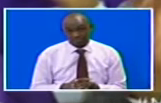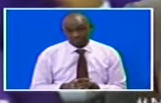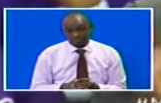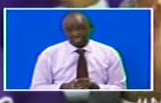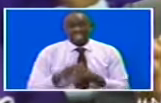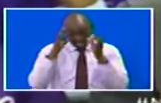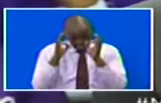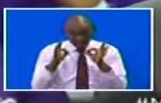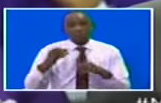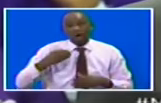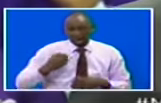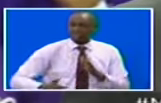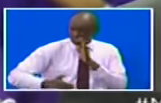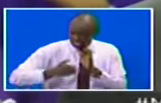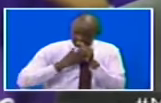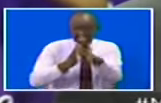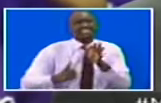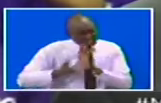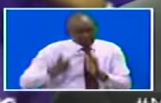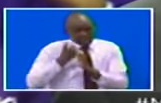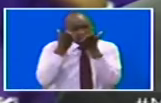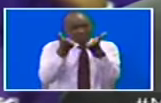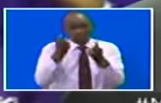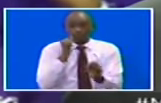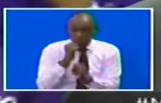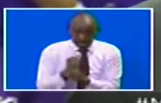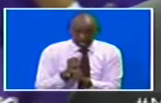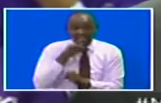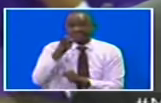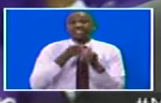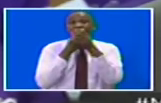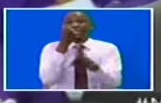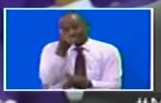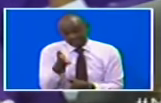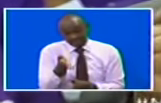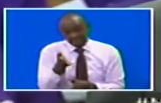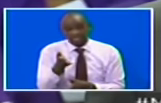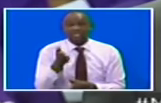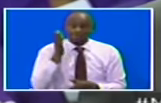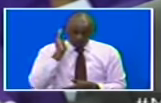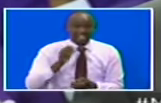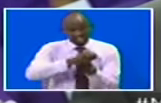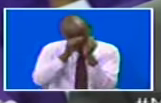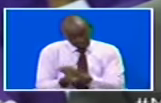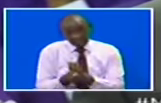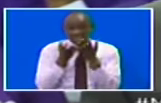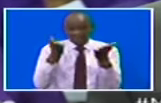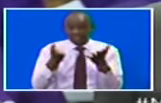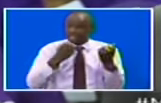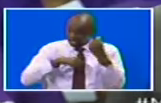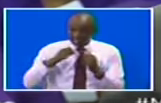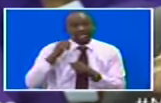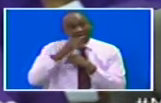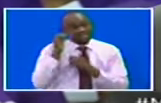if you have Chap Chap leaders elected, these leaders are going to change the way things are done in this